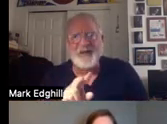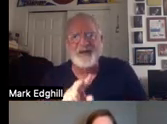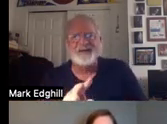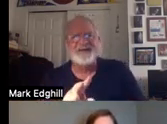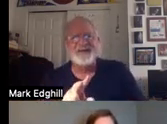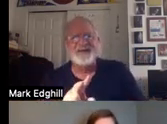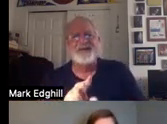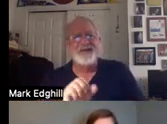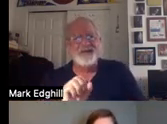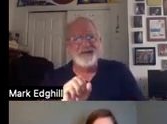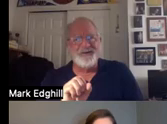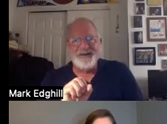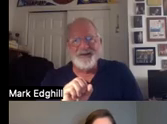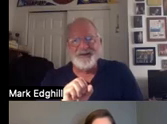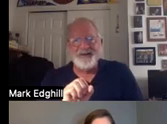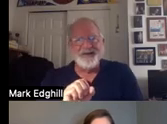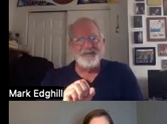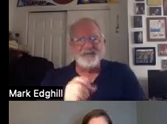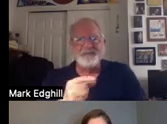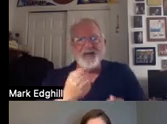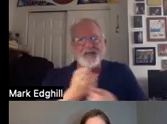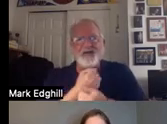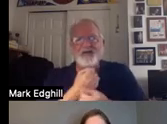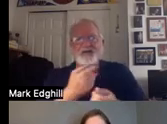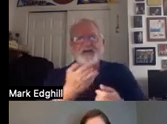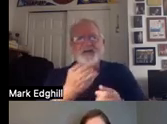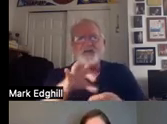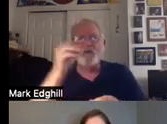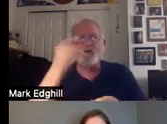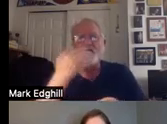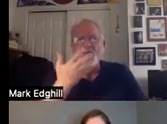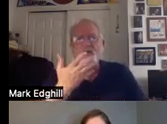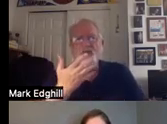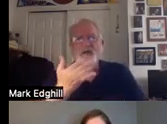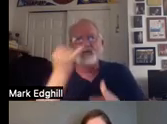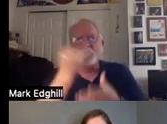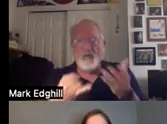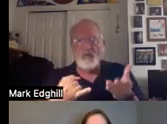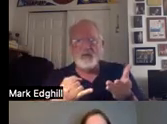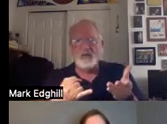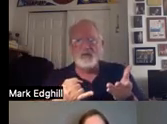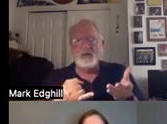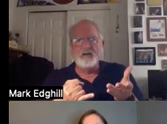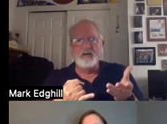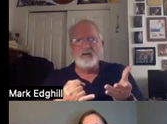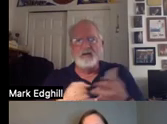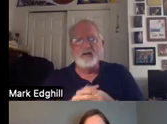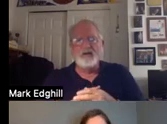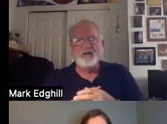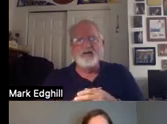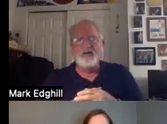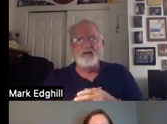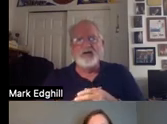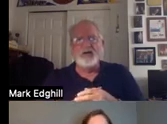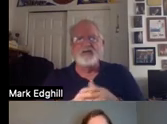things that he's saying, but I'm not sure exactly what he's trying to communicate. Not the choice of colors and his. But I love the choice of colors within